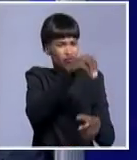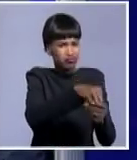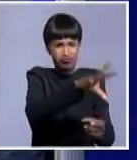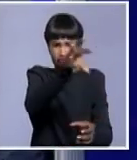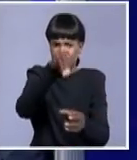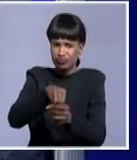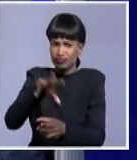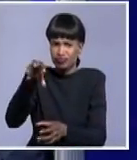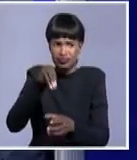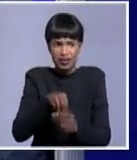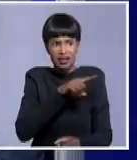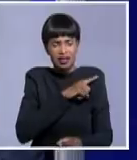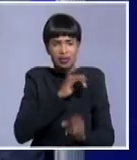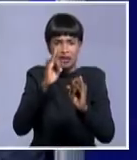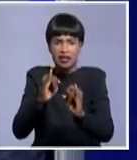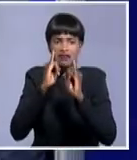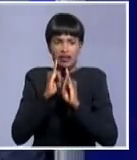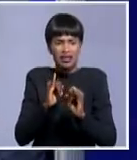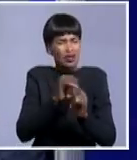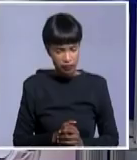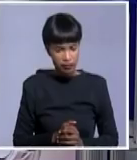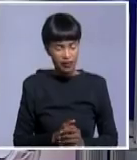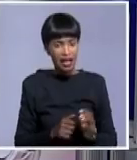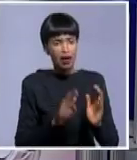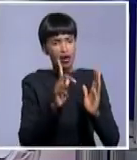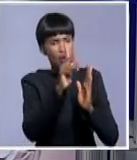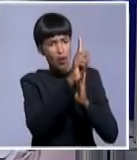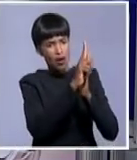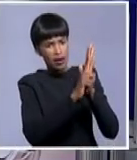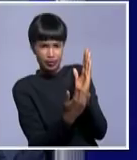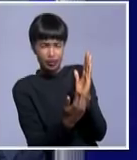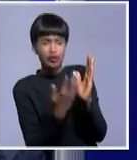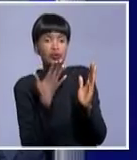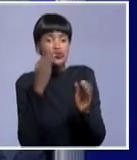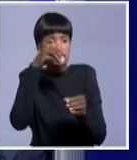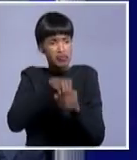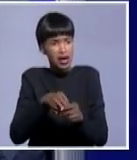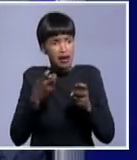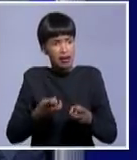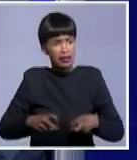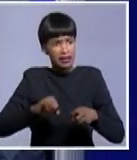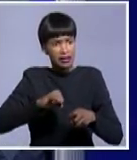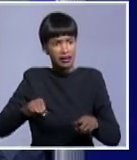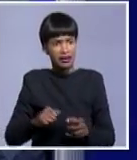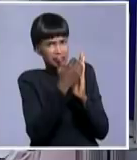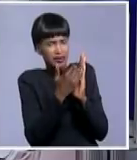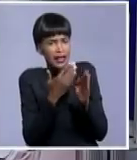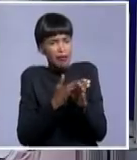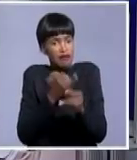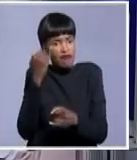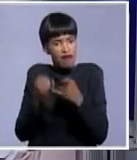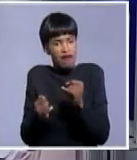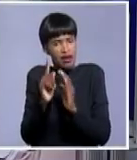possible. And that's why we have invited all the stakeholders. Was there a list before the final one actually came